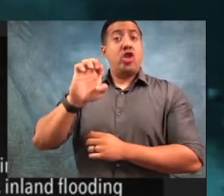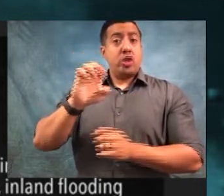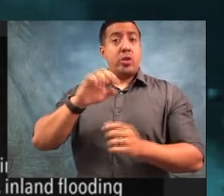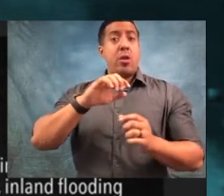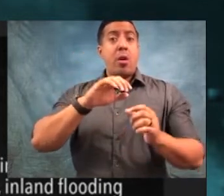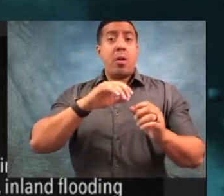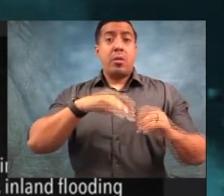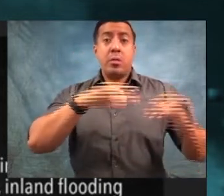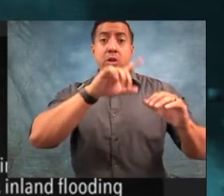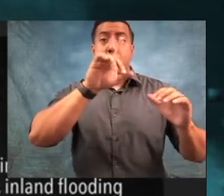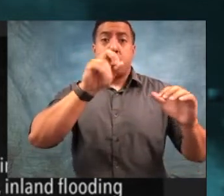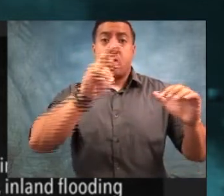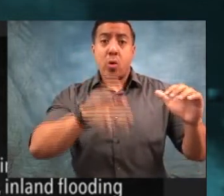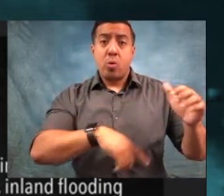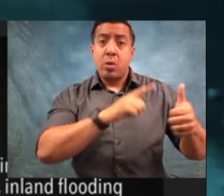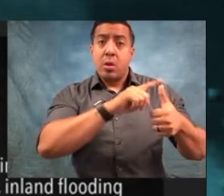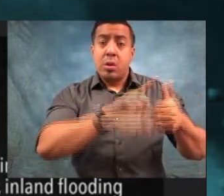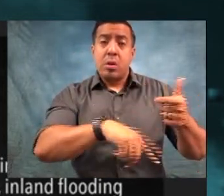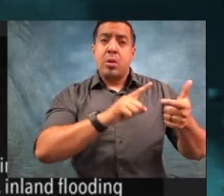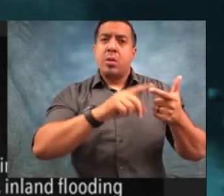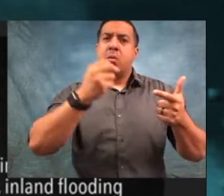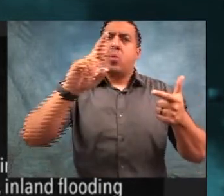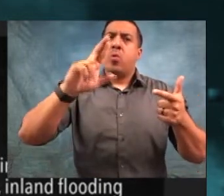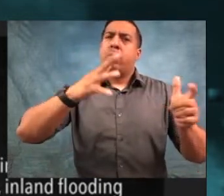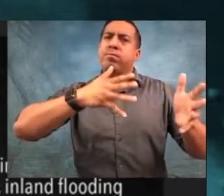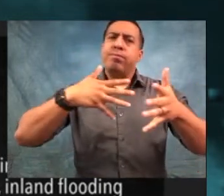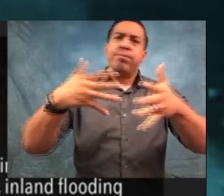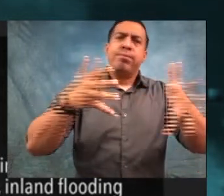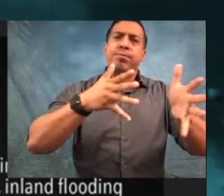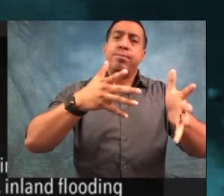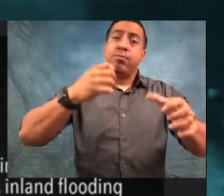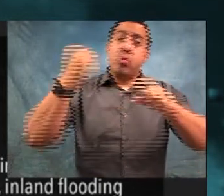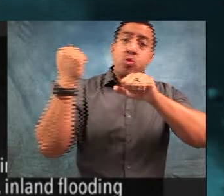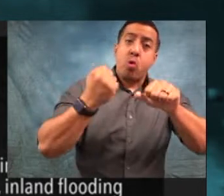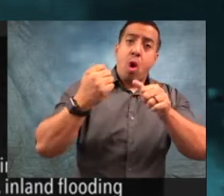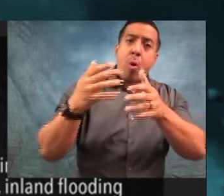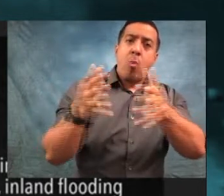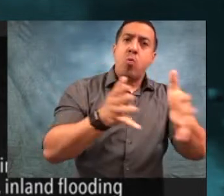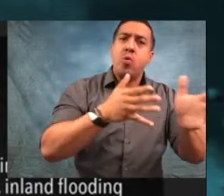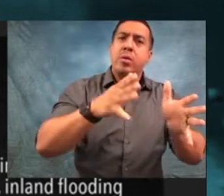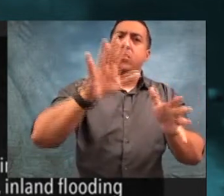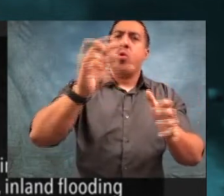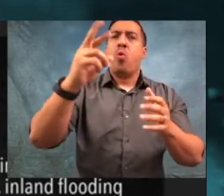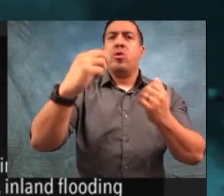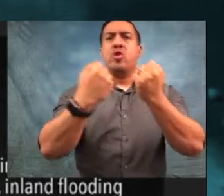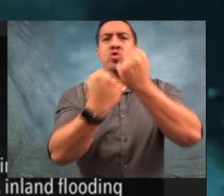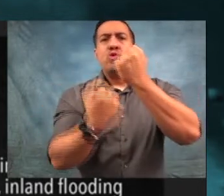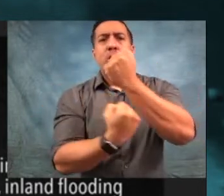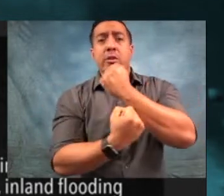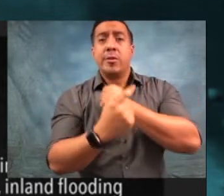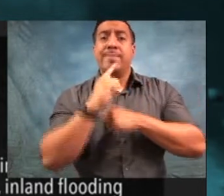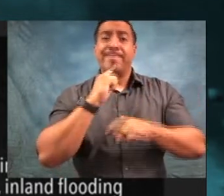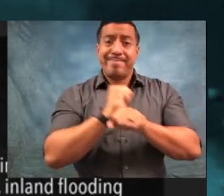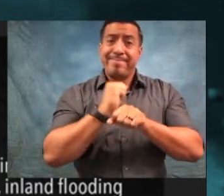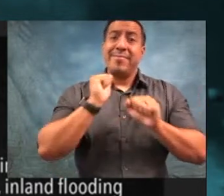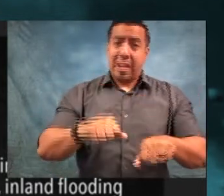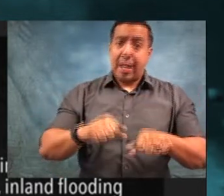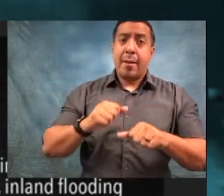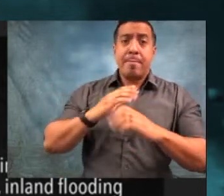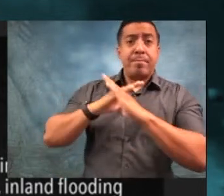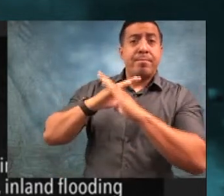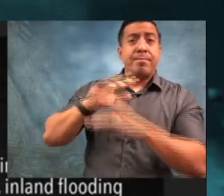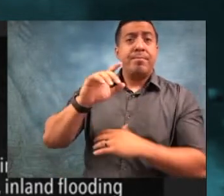zone? What about high winds? How strong a wind can the structure you live in